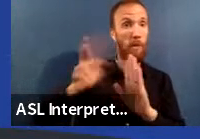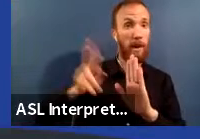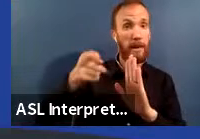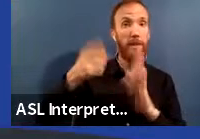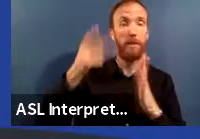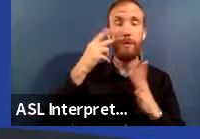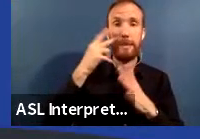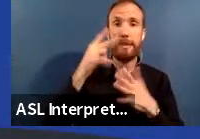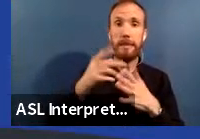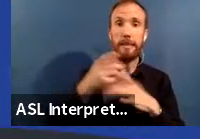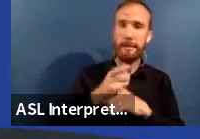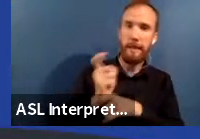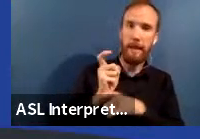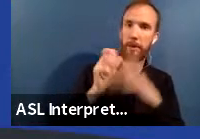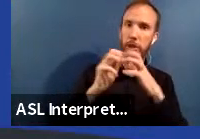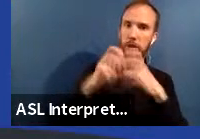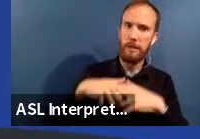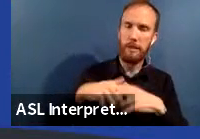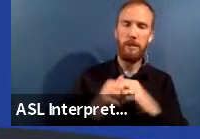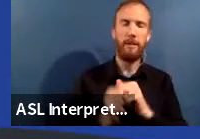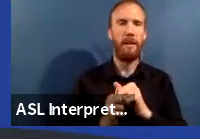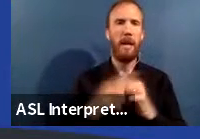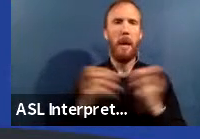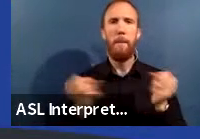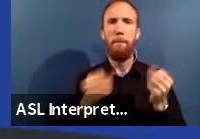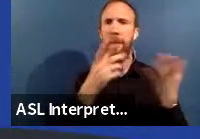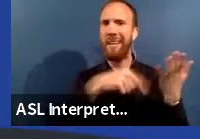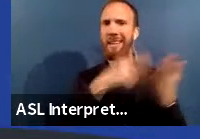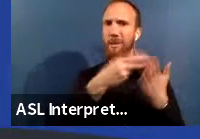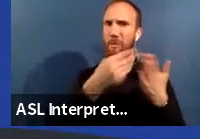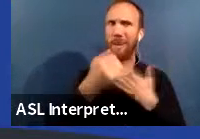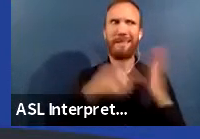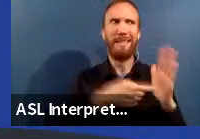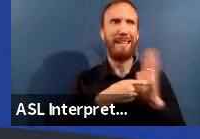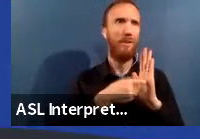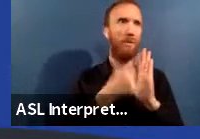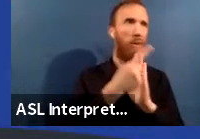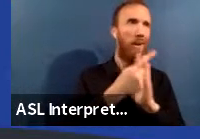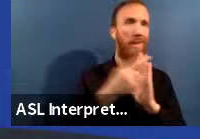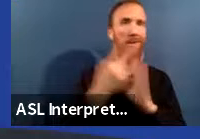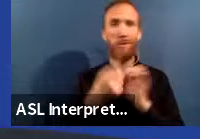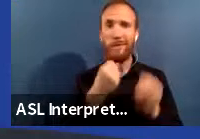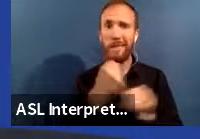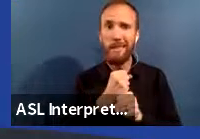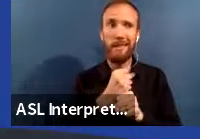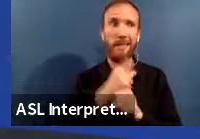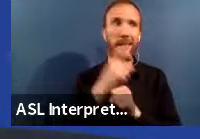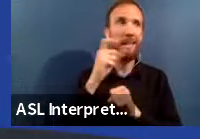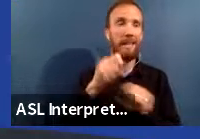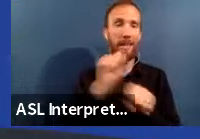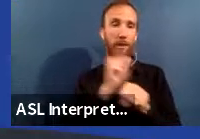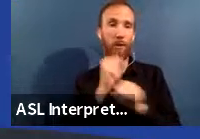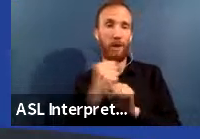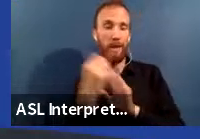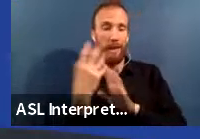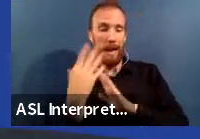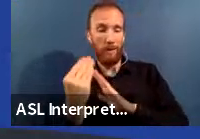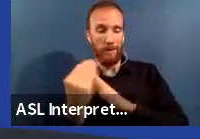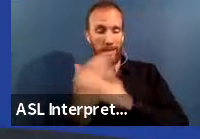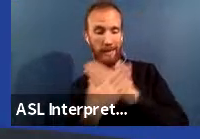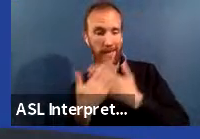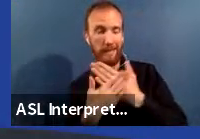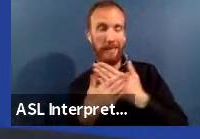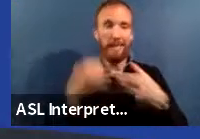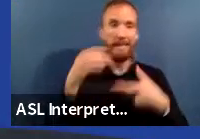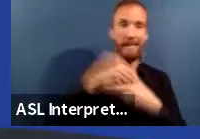complex projects that are phased over 1 to 2 years, with the bulk of the exterior and interior work completed over summer breaks. Due